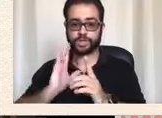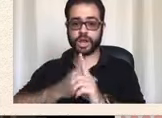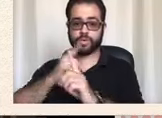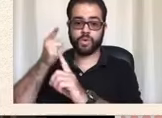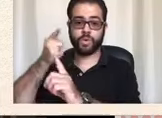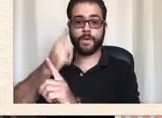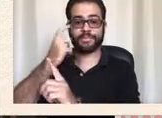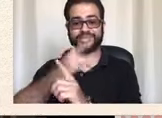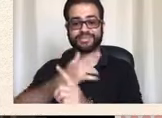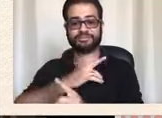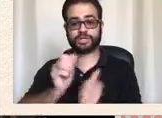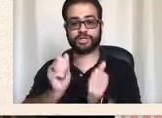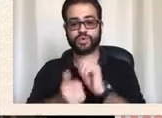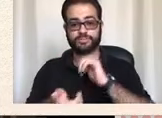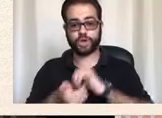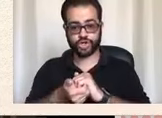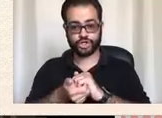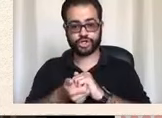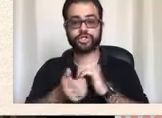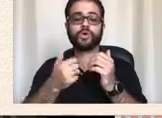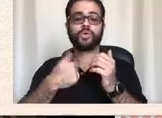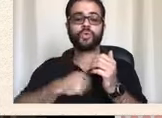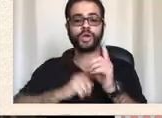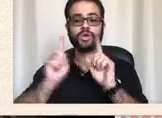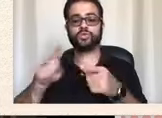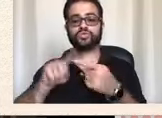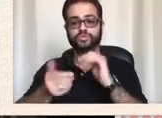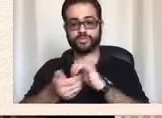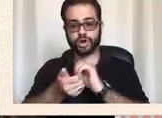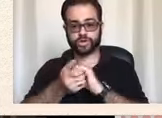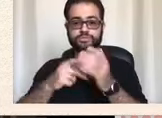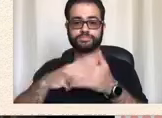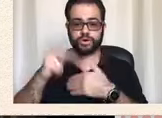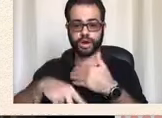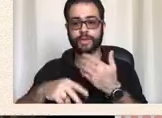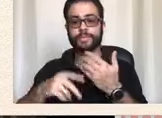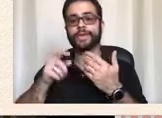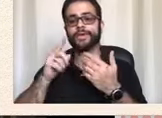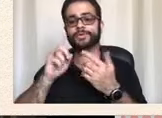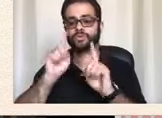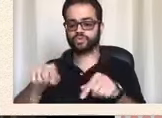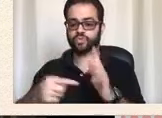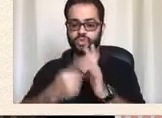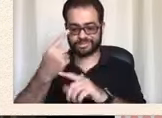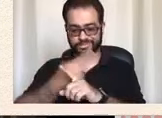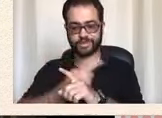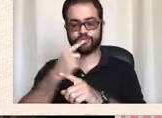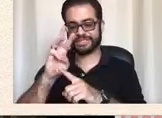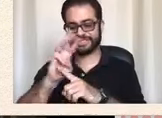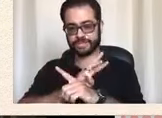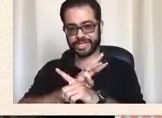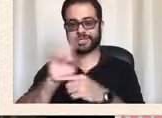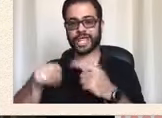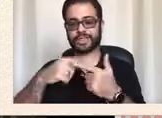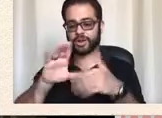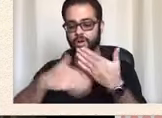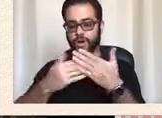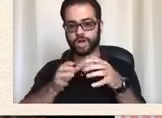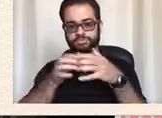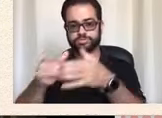partners, you go to the partners program, once a month for the 6 months, and then we all go to Tallahassee for DD